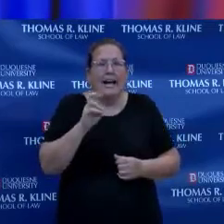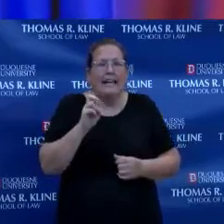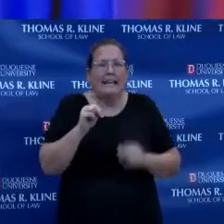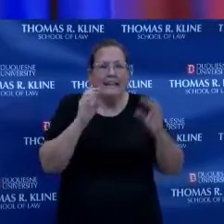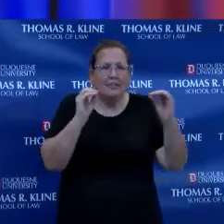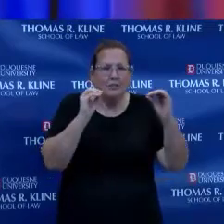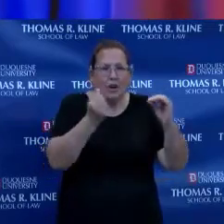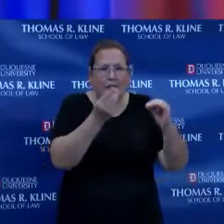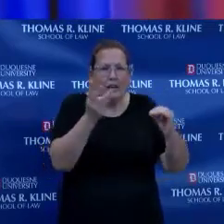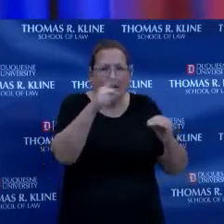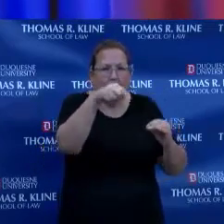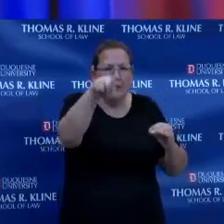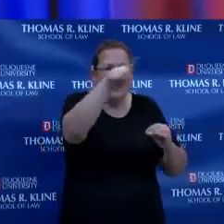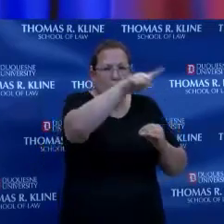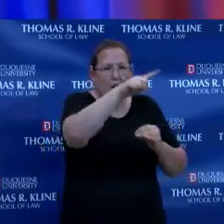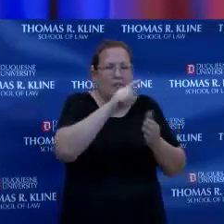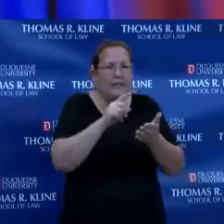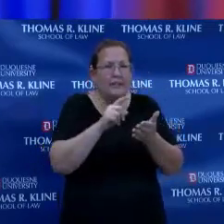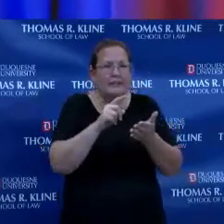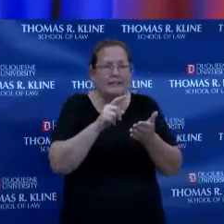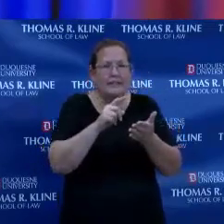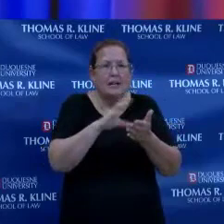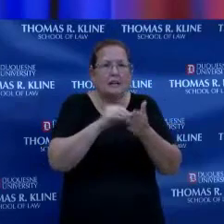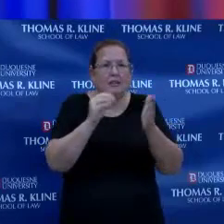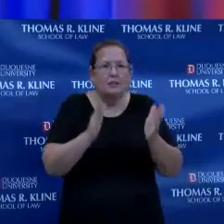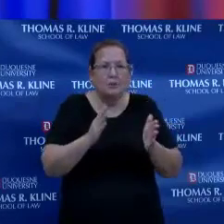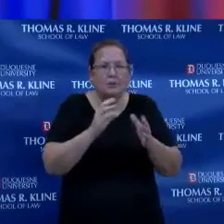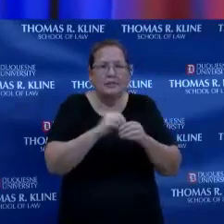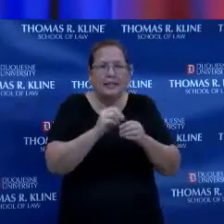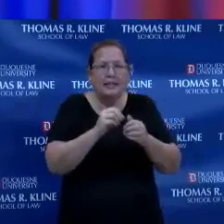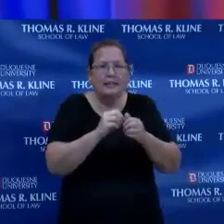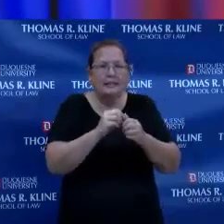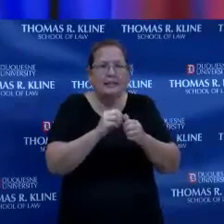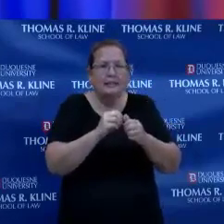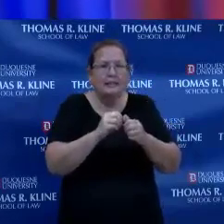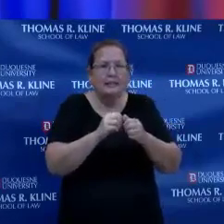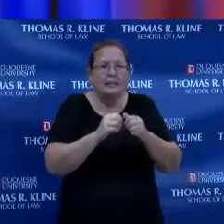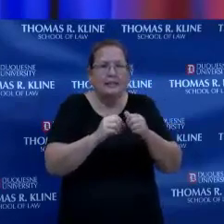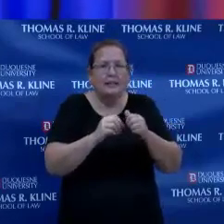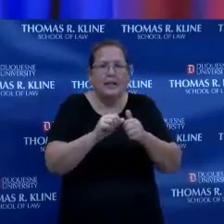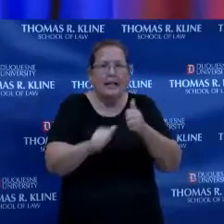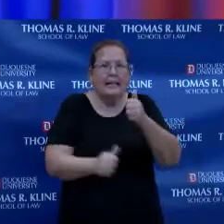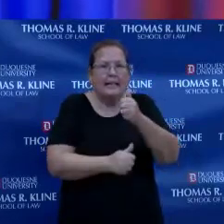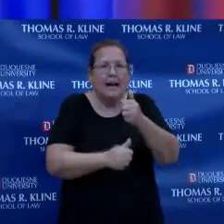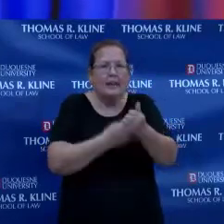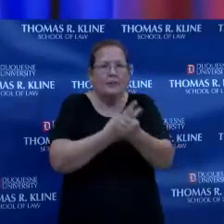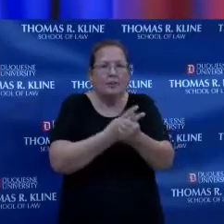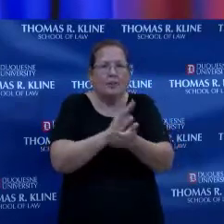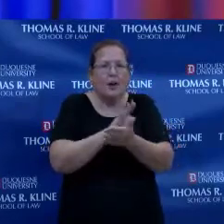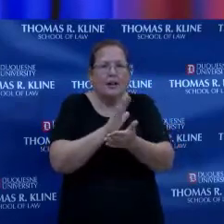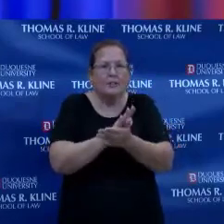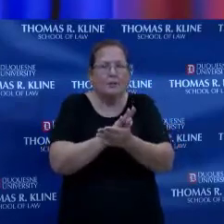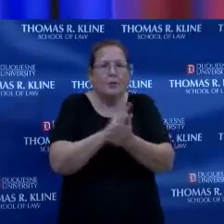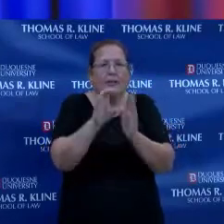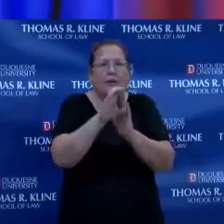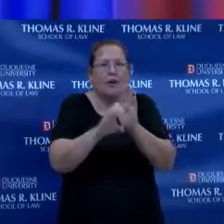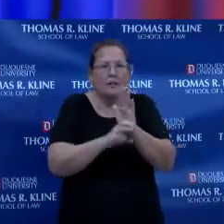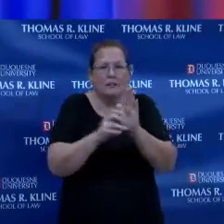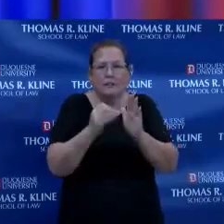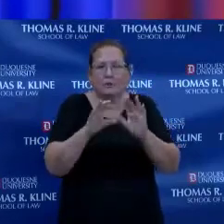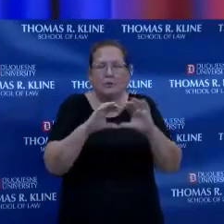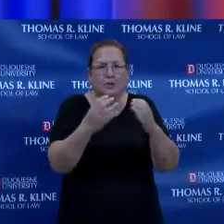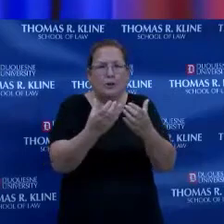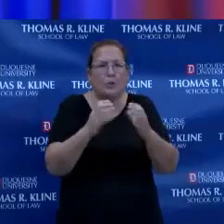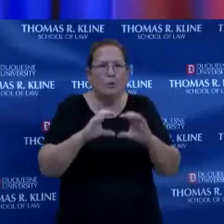these students in my undergrad presidents in the Constitution class, so I know them well. Today, as president of